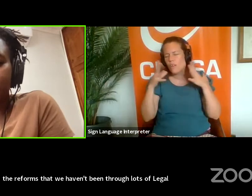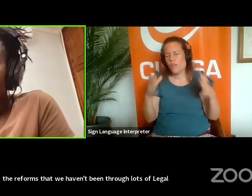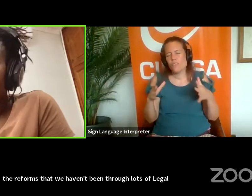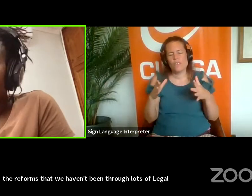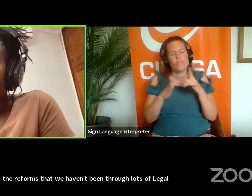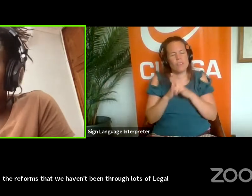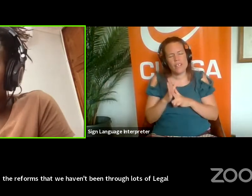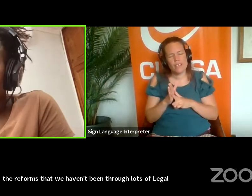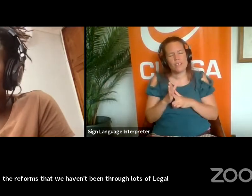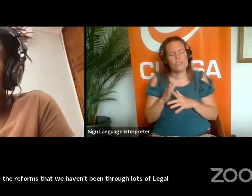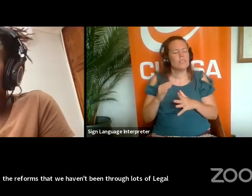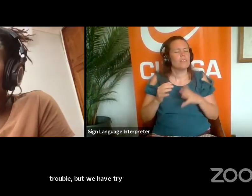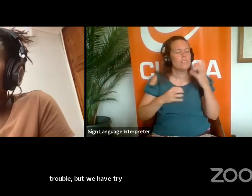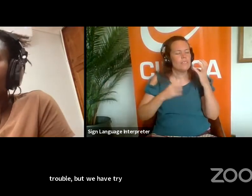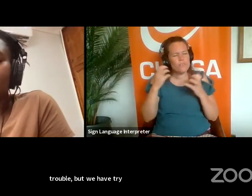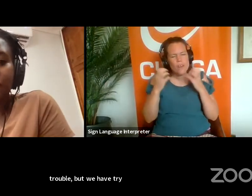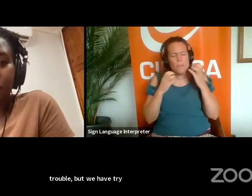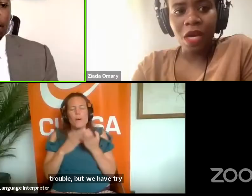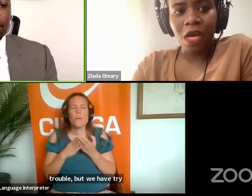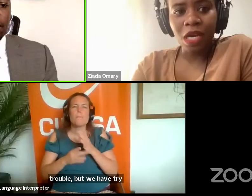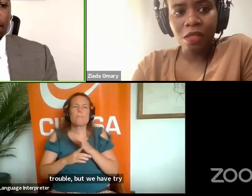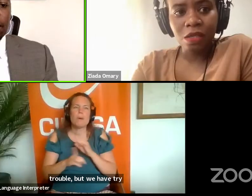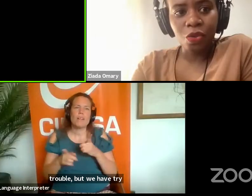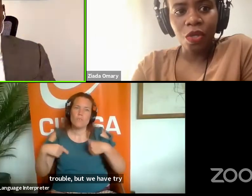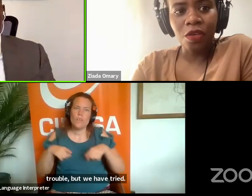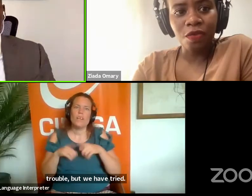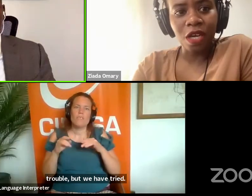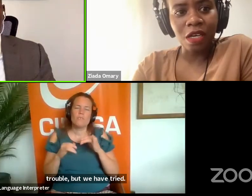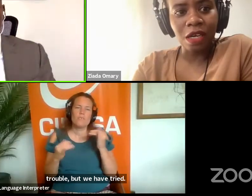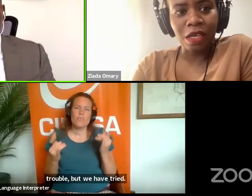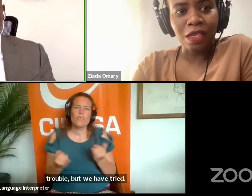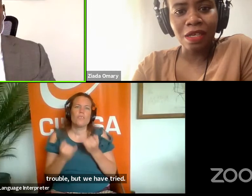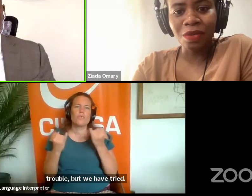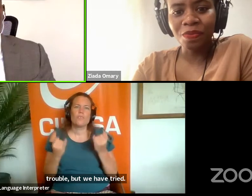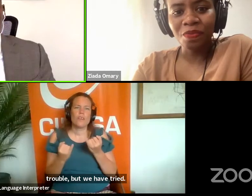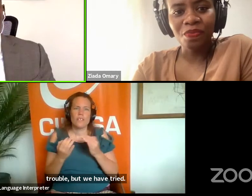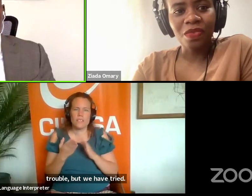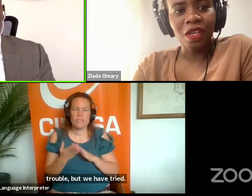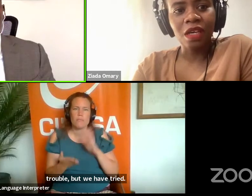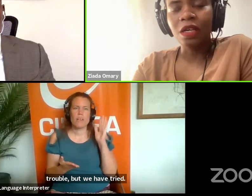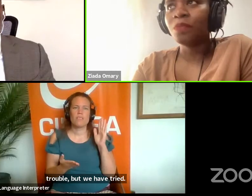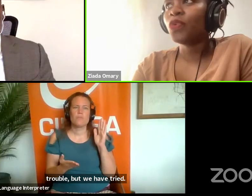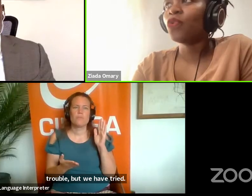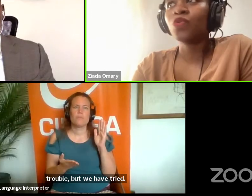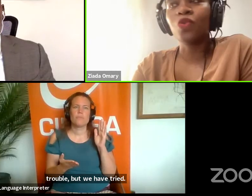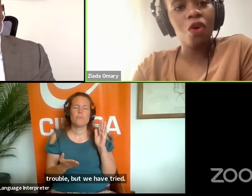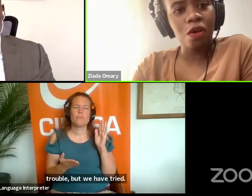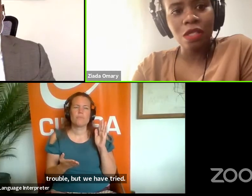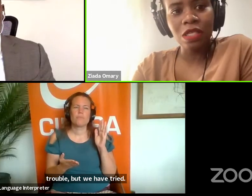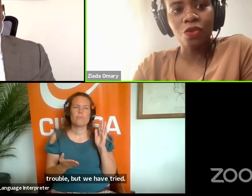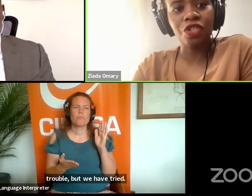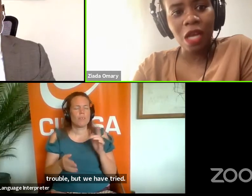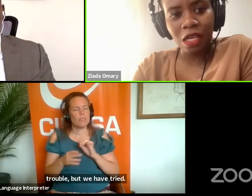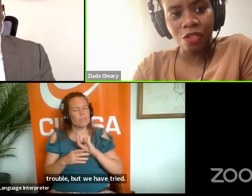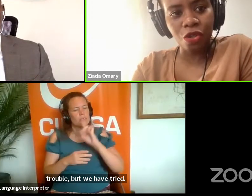have tried our level best to even go to